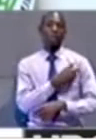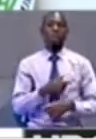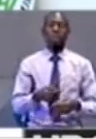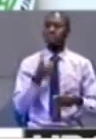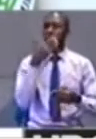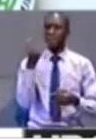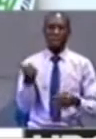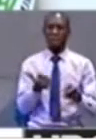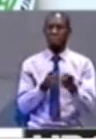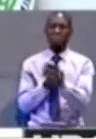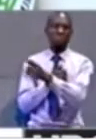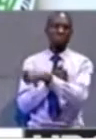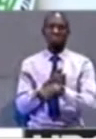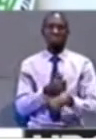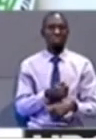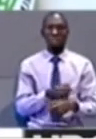vaccines, because